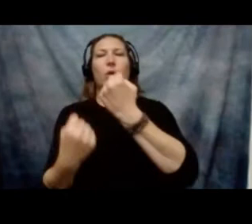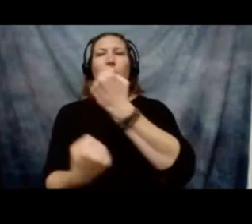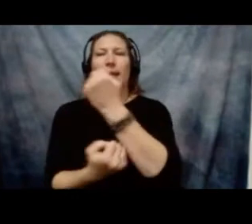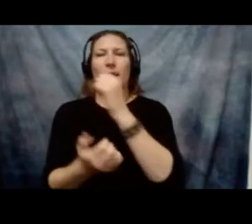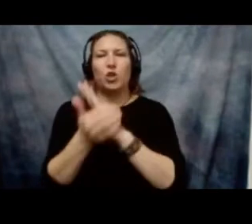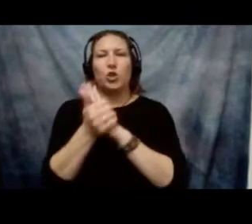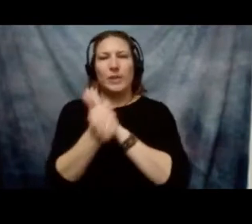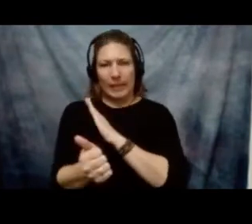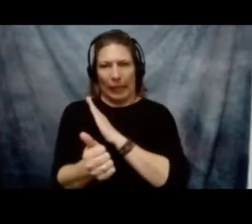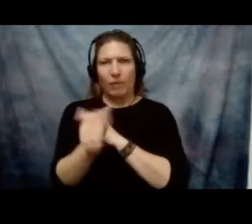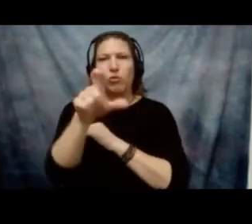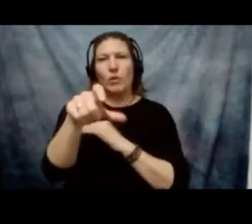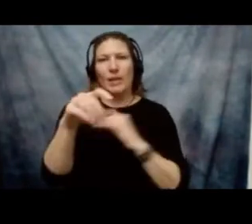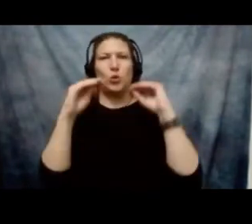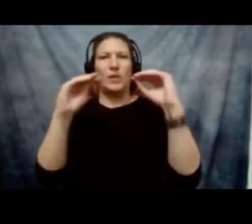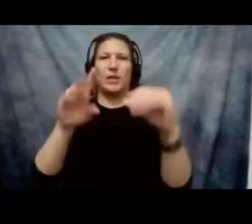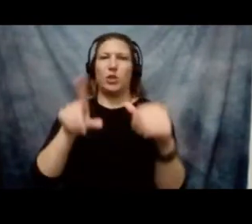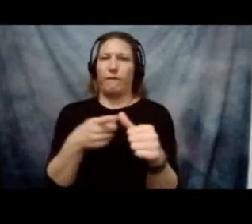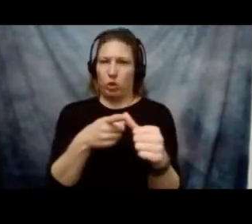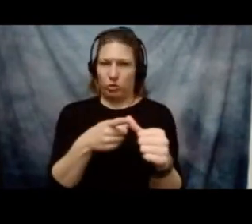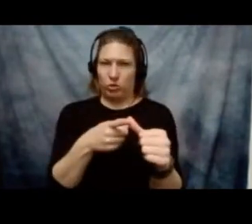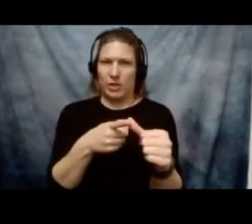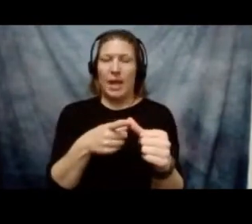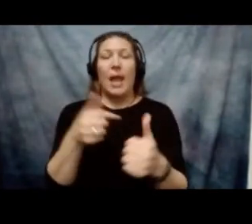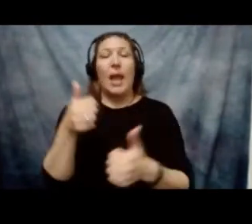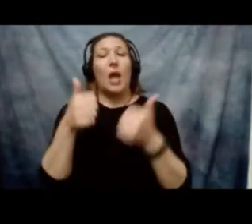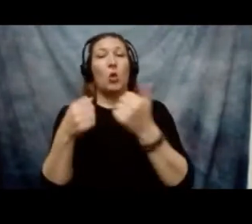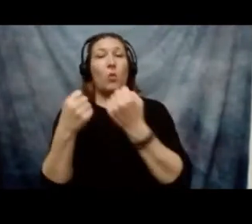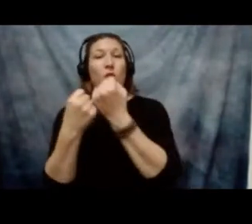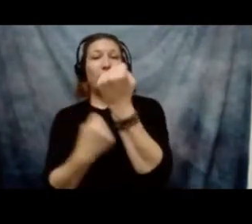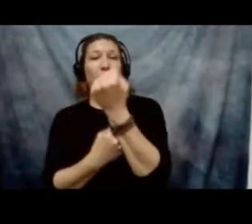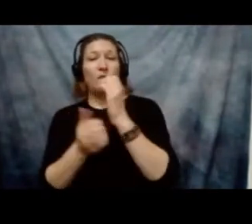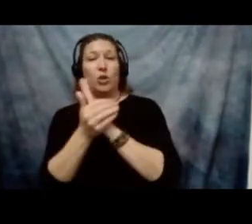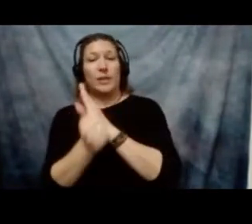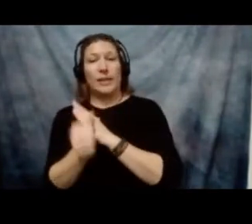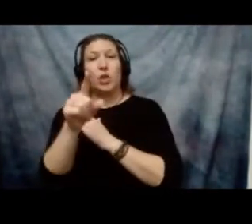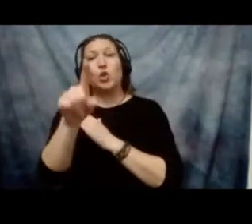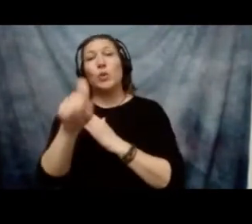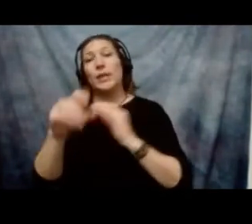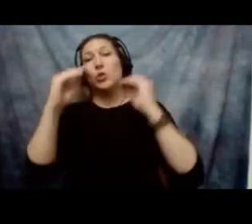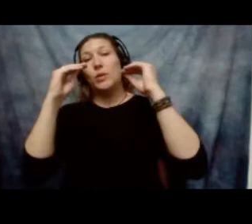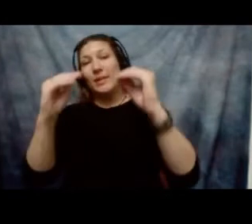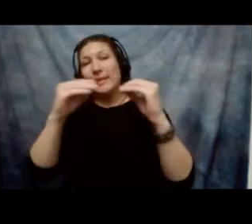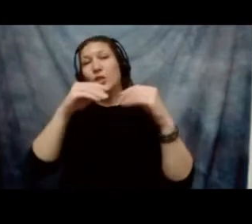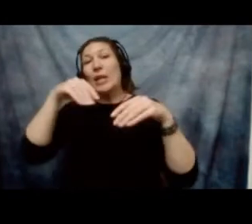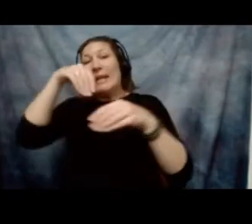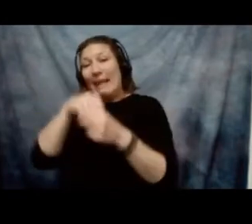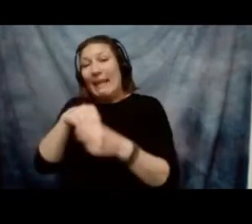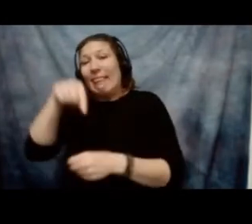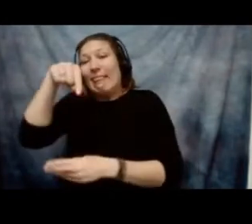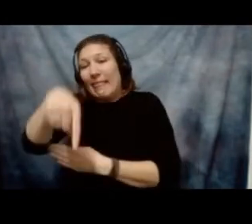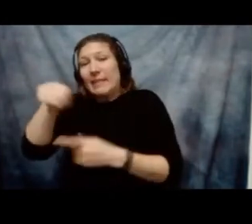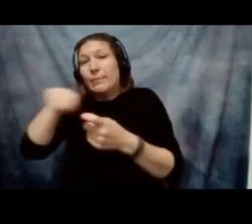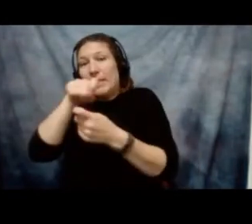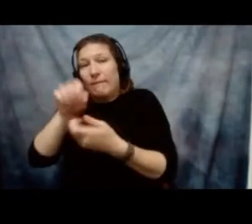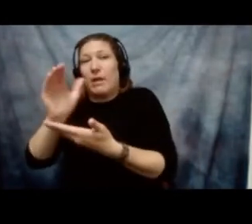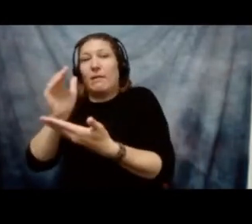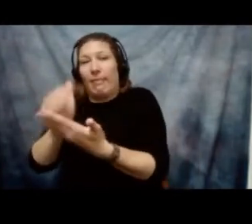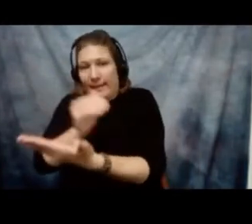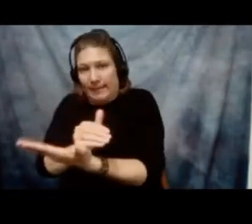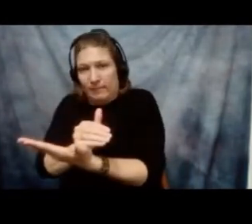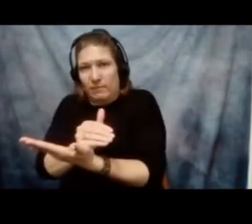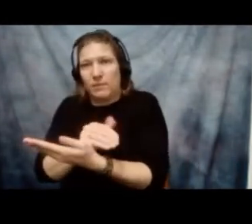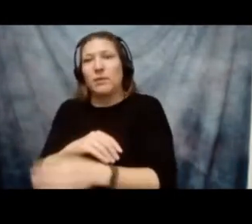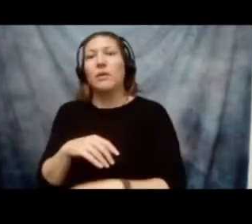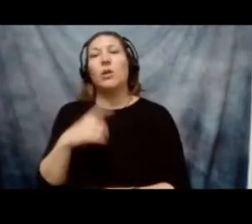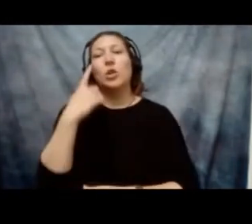foundational skills do you need to teach in this lesson you're working on? So for example, if I have to use a